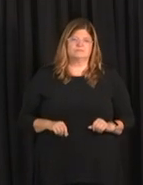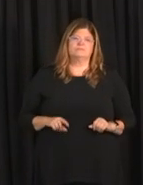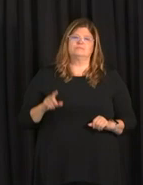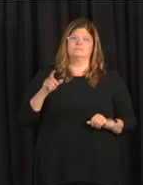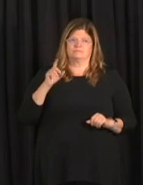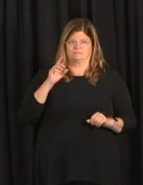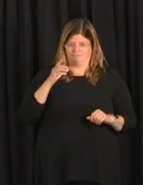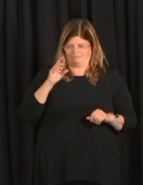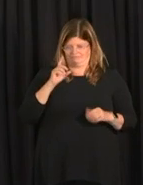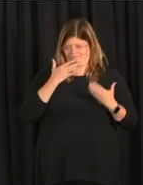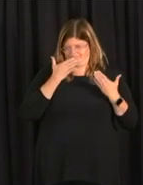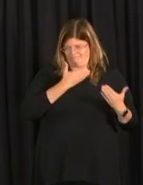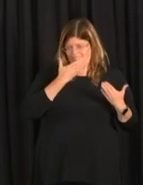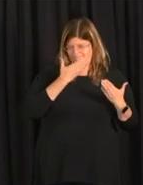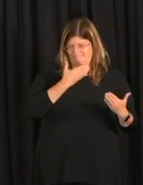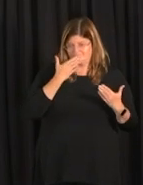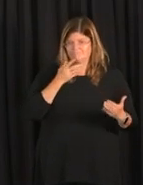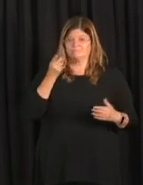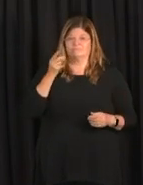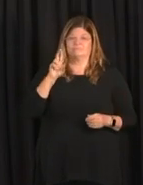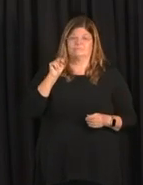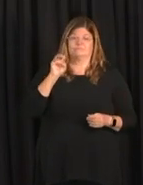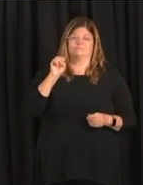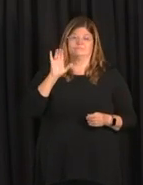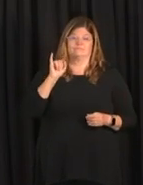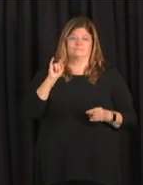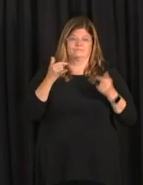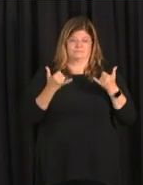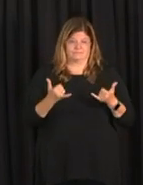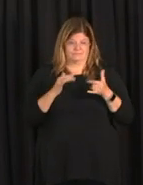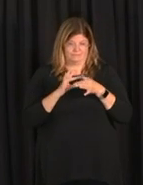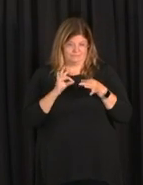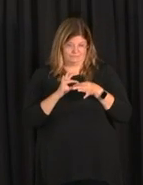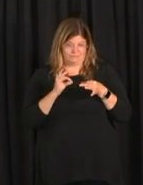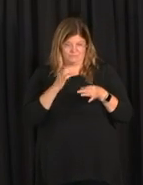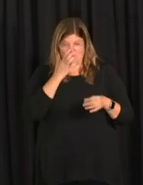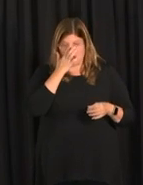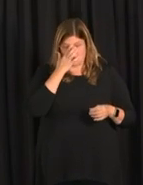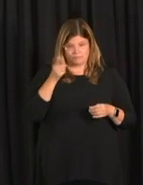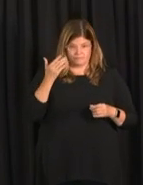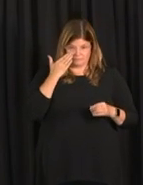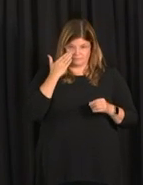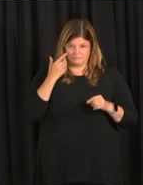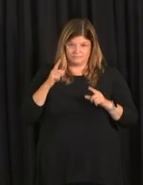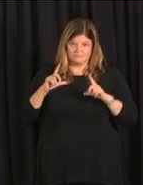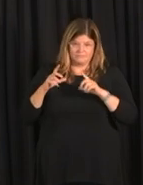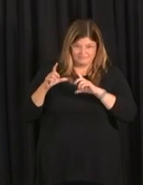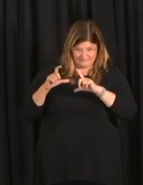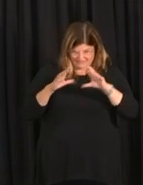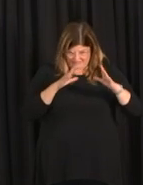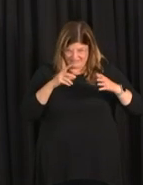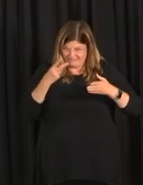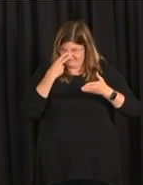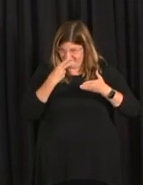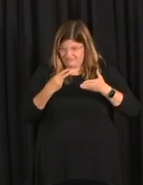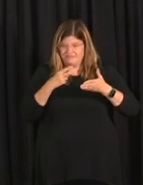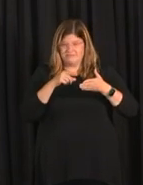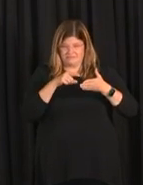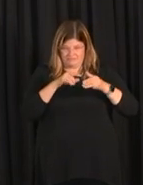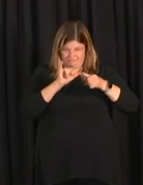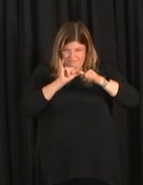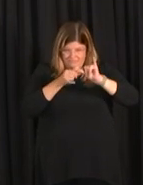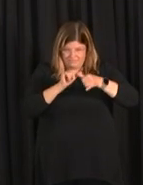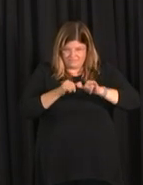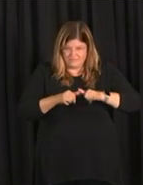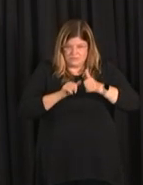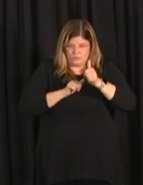Thank you, Madam Mayor. You all are familiar with the previous page snapshot, which are all of our metrics in today. We have